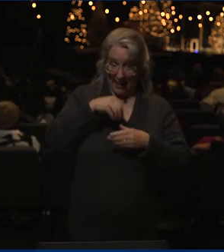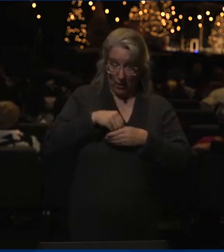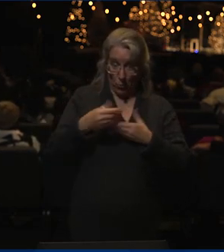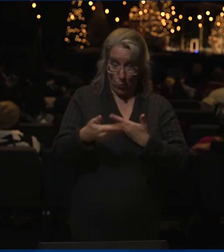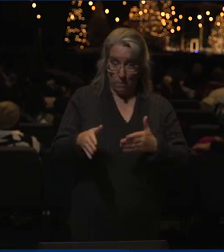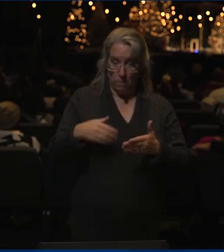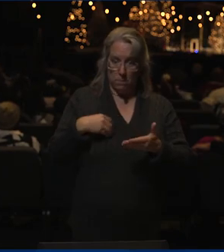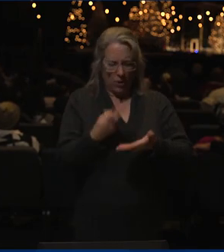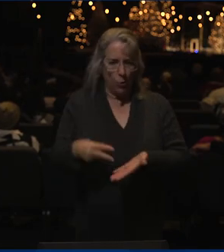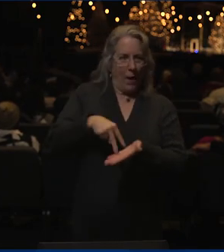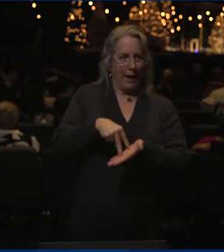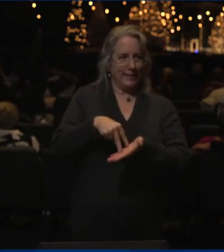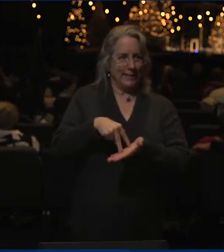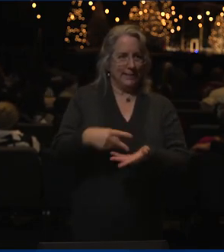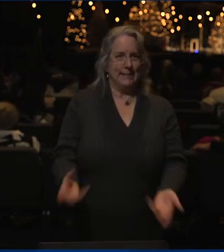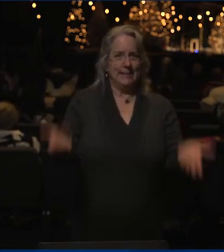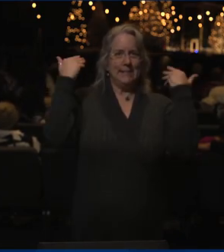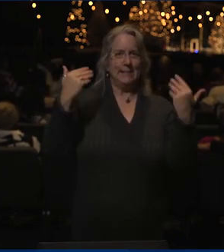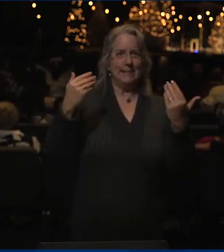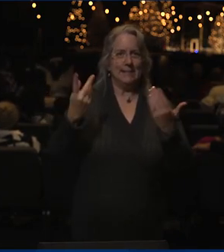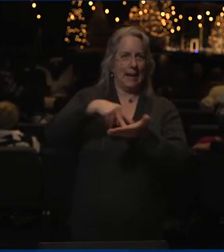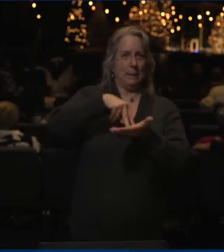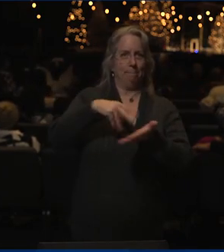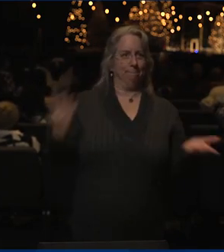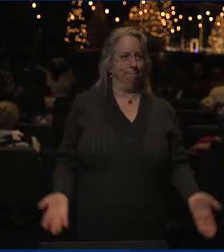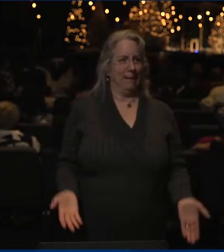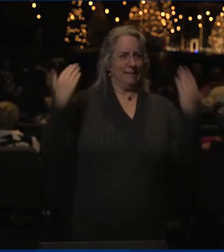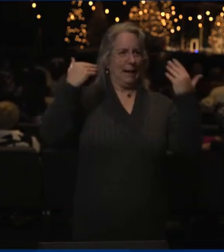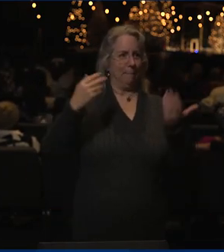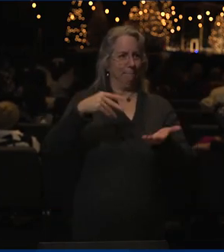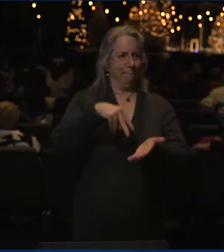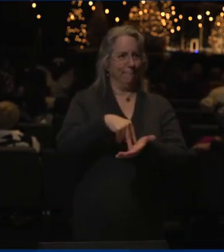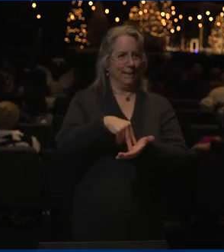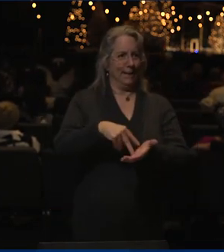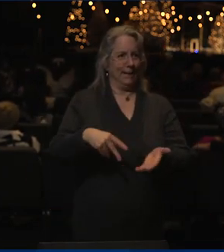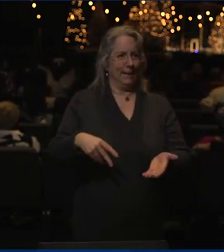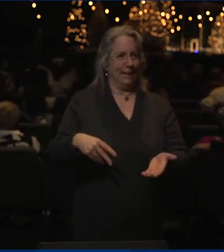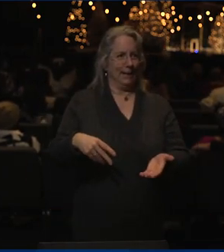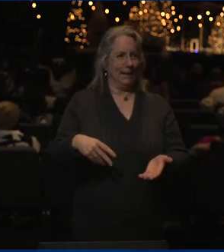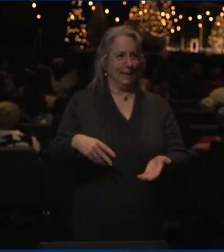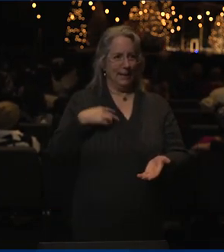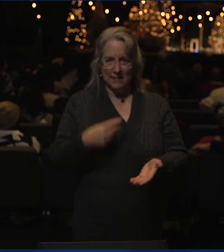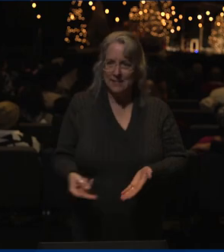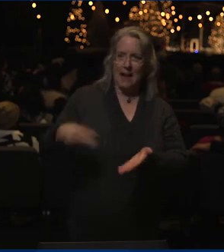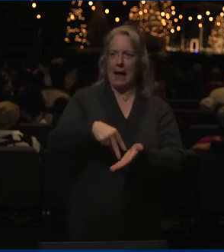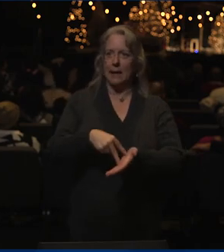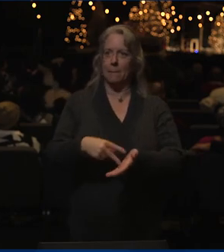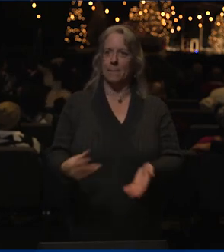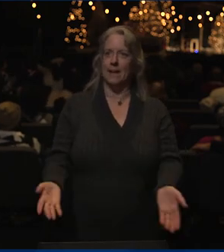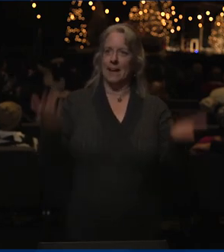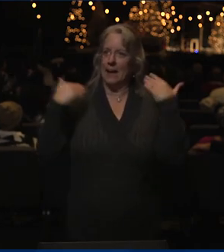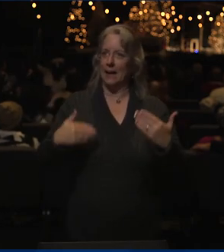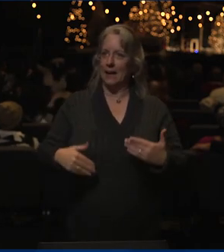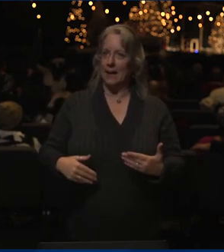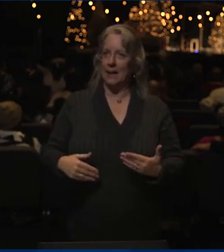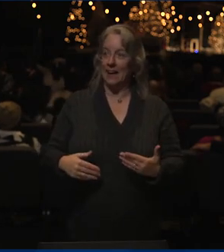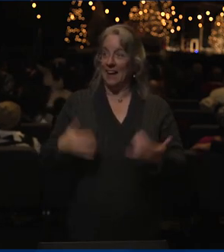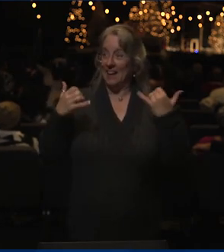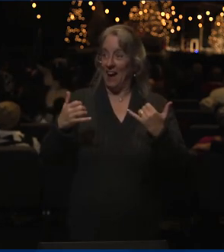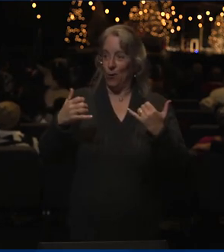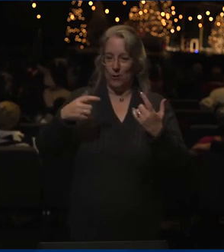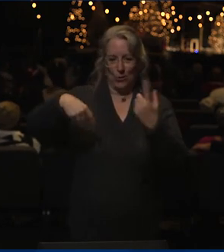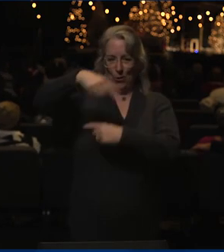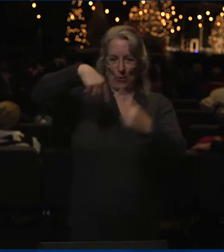your feet. Hop to your feet. Hop to both your feet. Stand up now. Turn